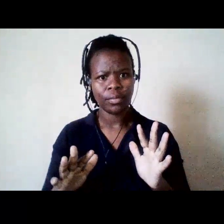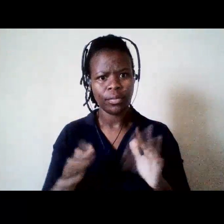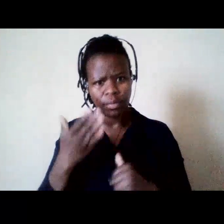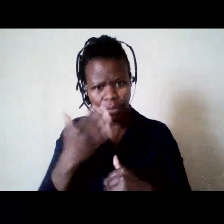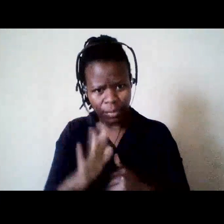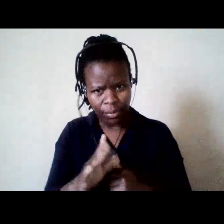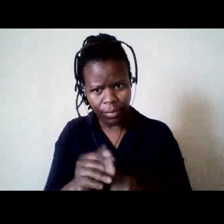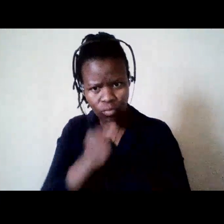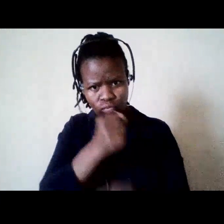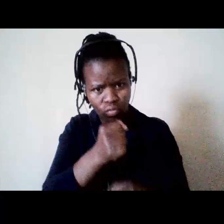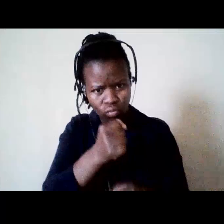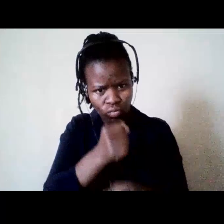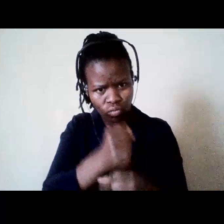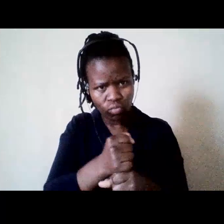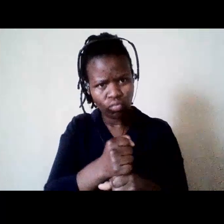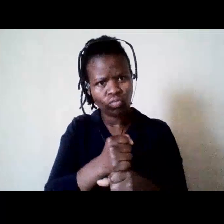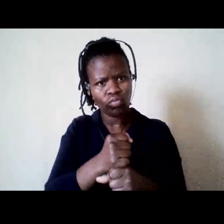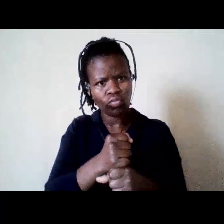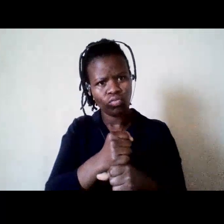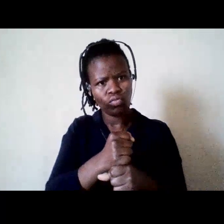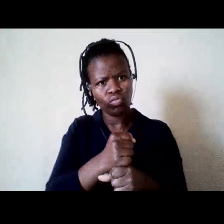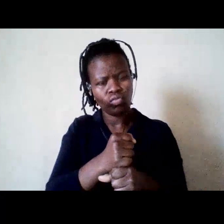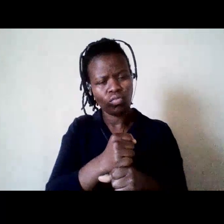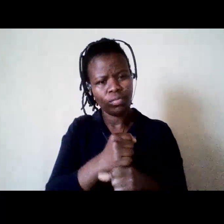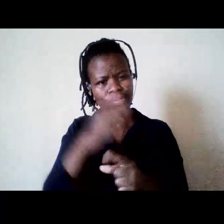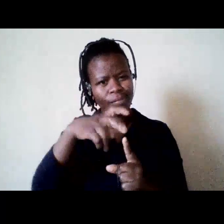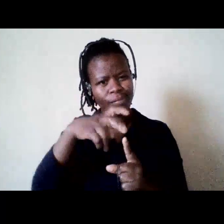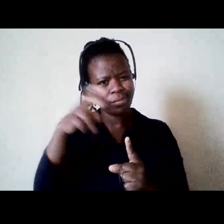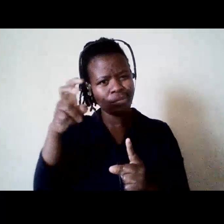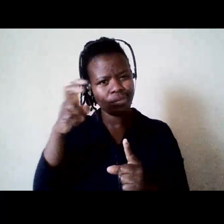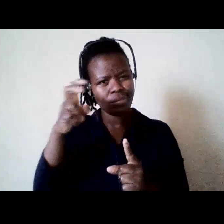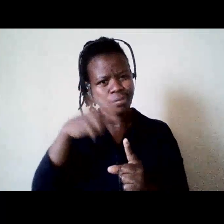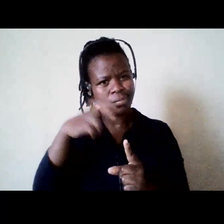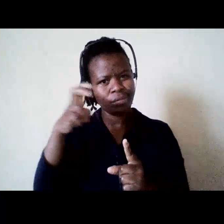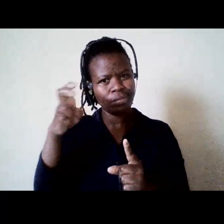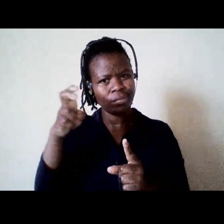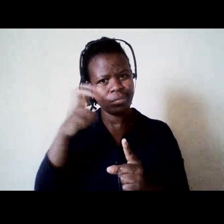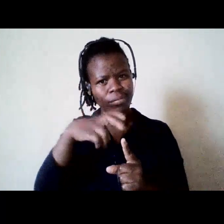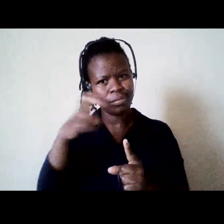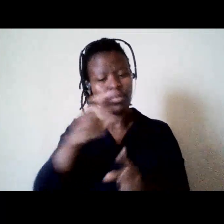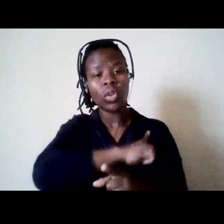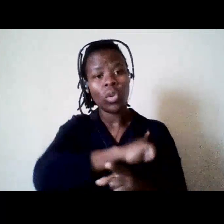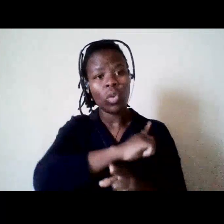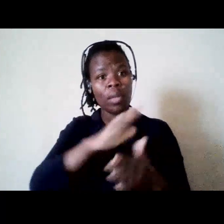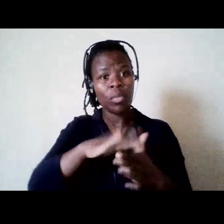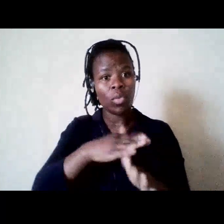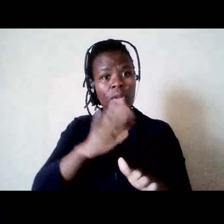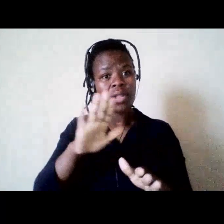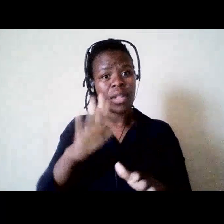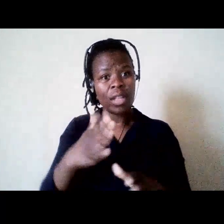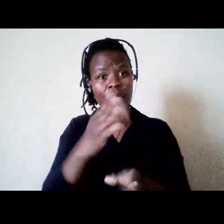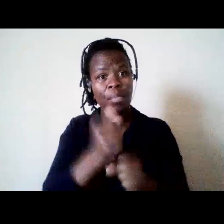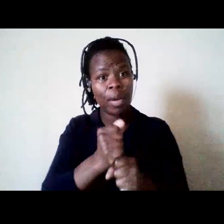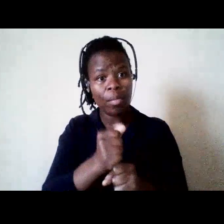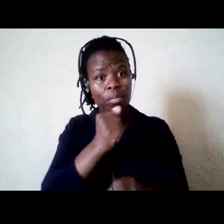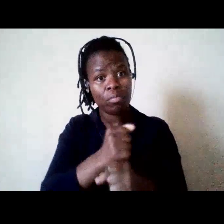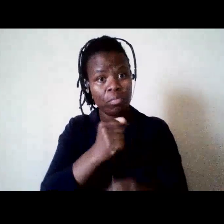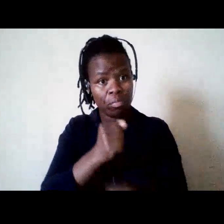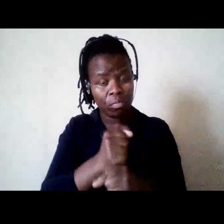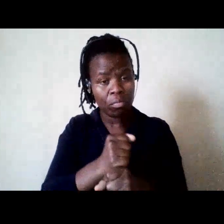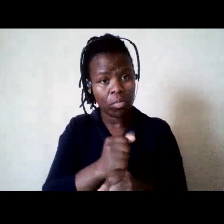to just get a degree. They must be able to get jobs. Because if you don't get jobs, you are not fully participating. You can't take care of your